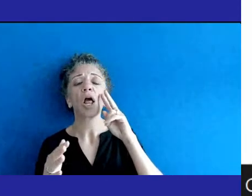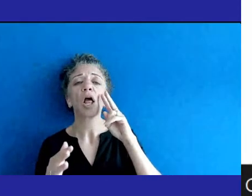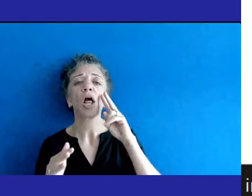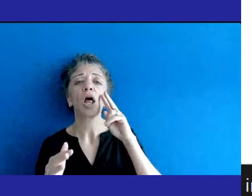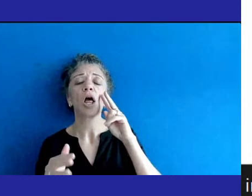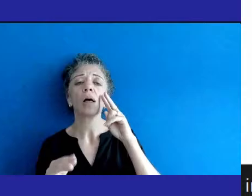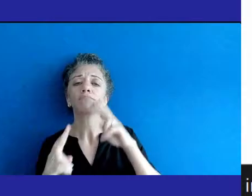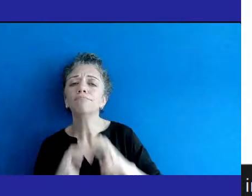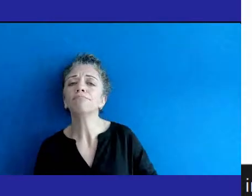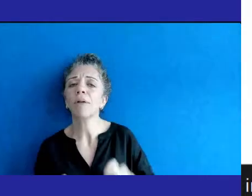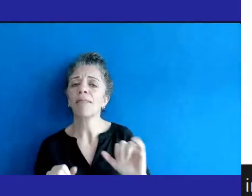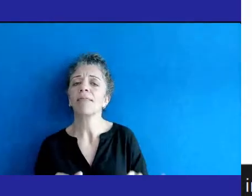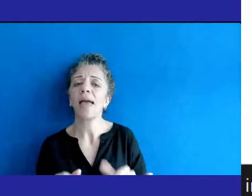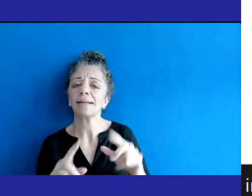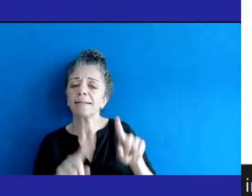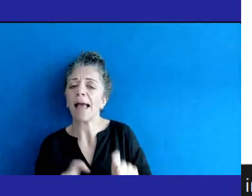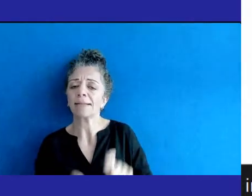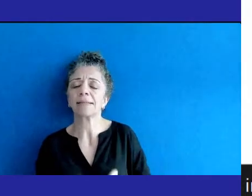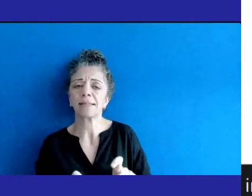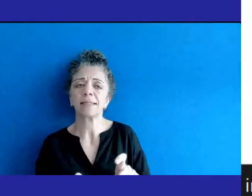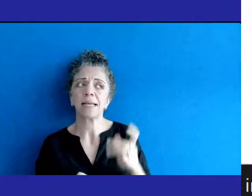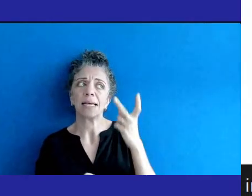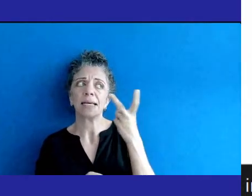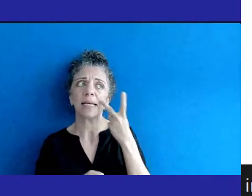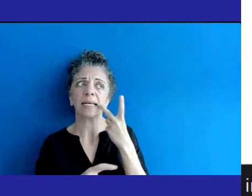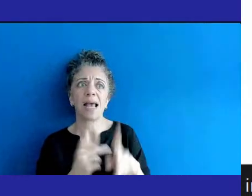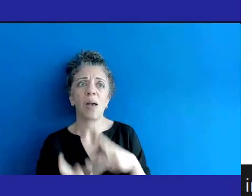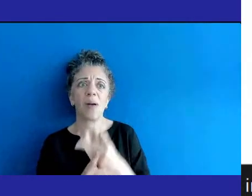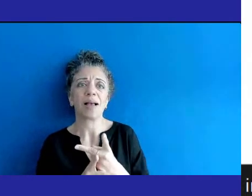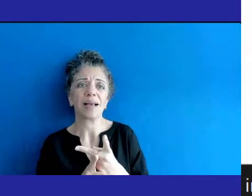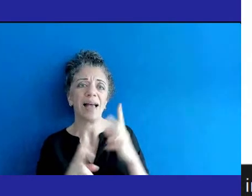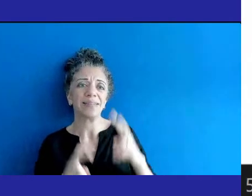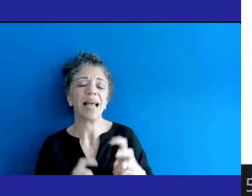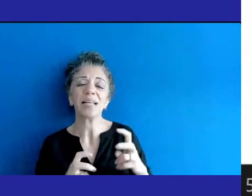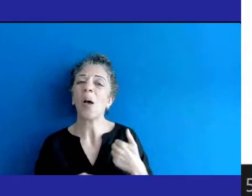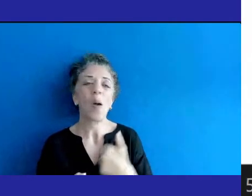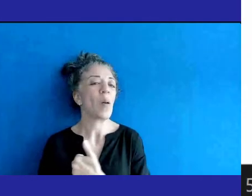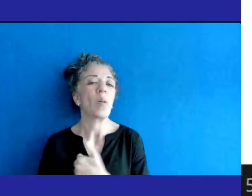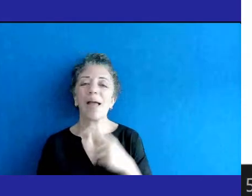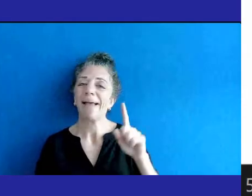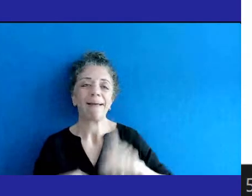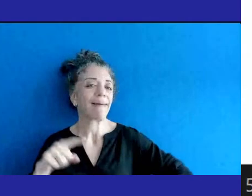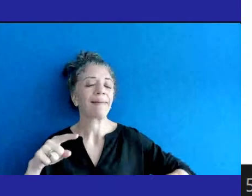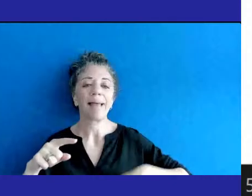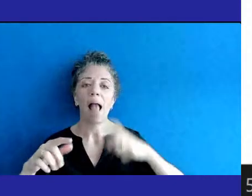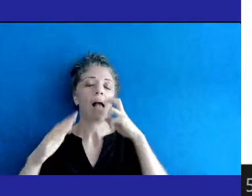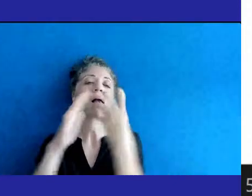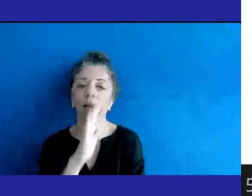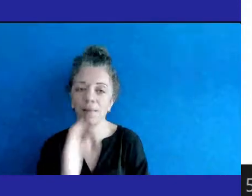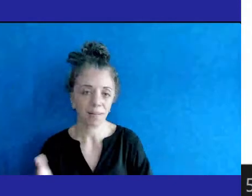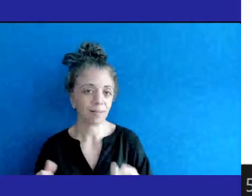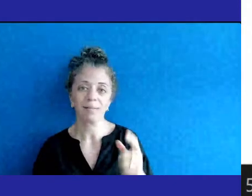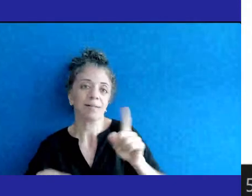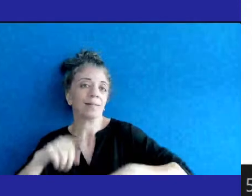CLNY. Obviously, we can't boil the ocean. Right now, we're hyper-focused on these tests as well as genetics testing.